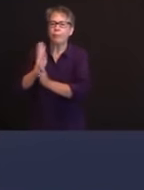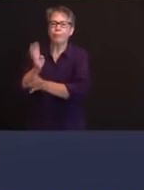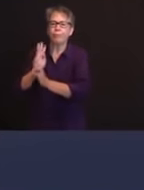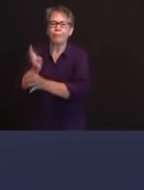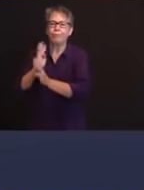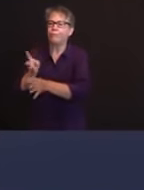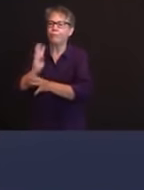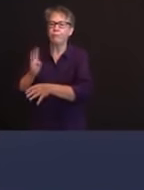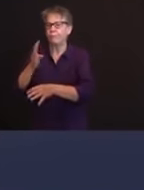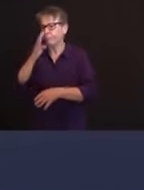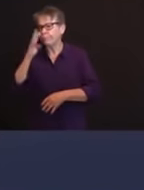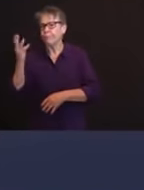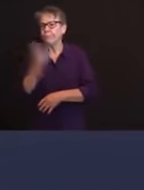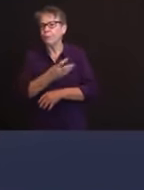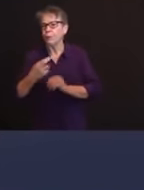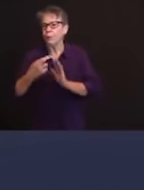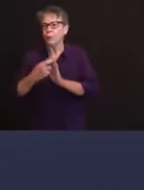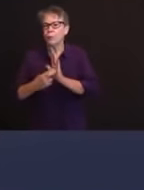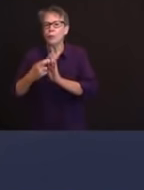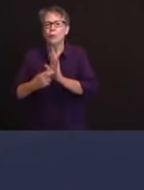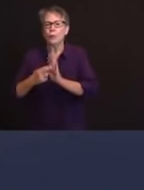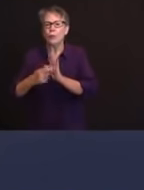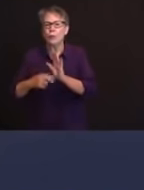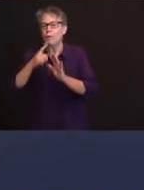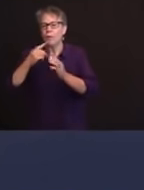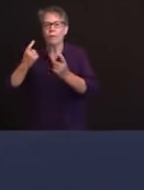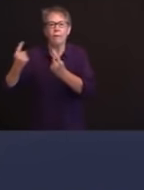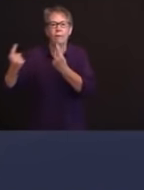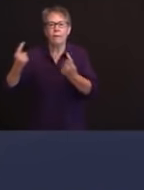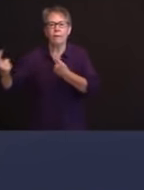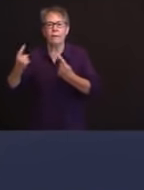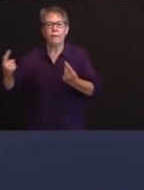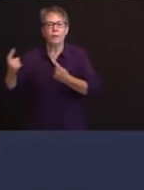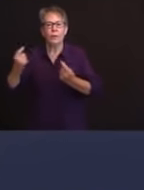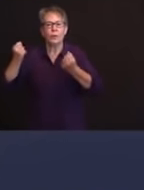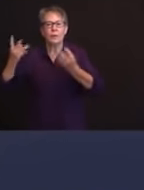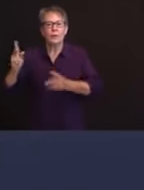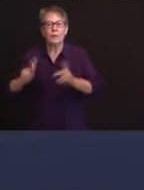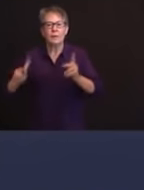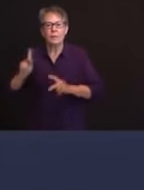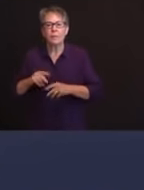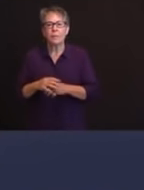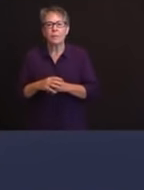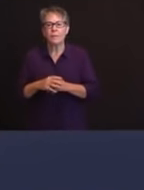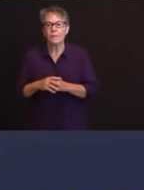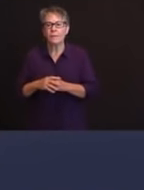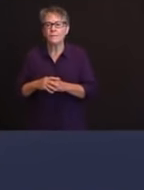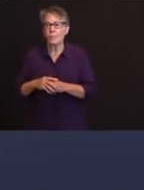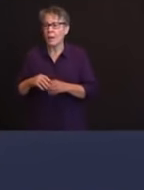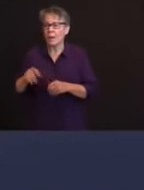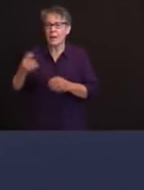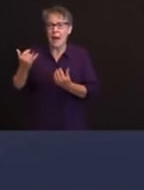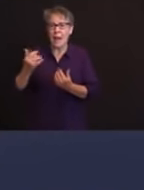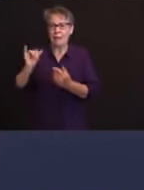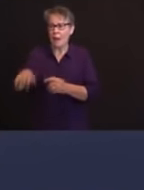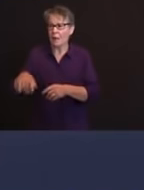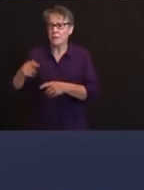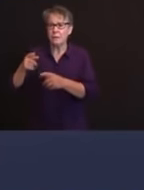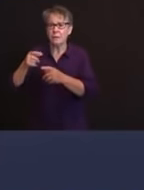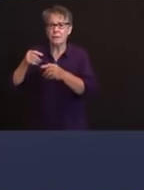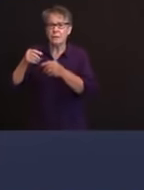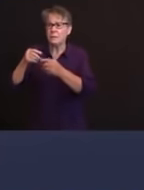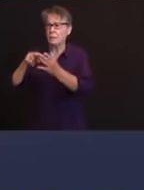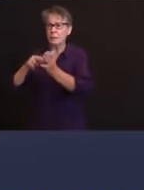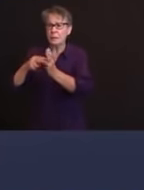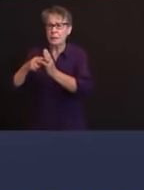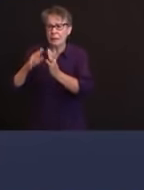were processing a subject for a disorderly persons offense when that subject coughed on both of the officers, indicating that he had